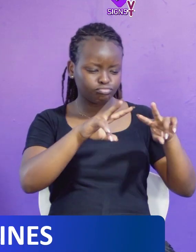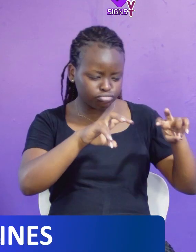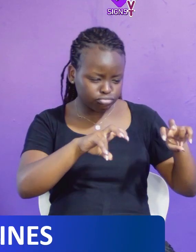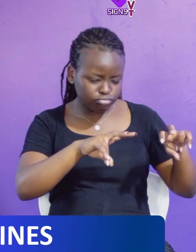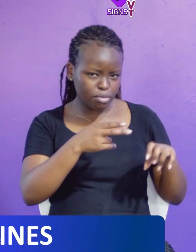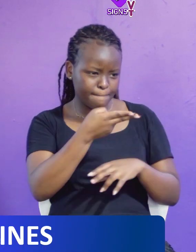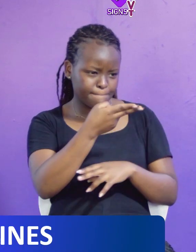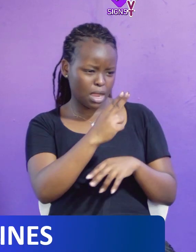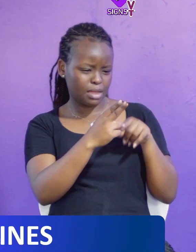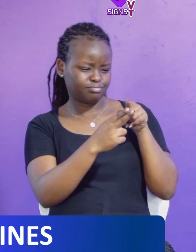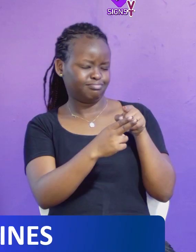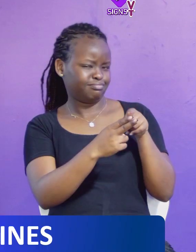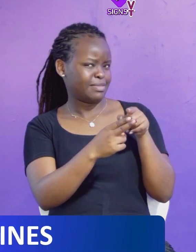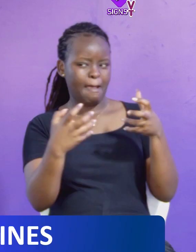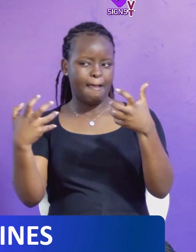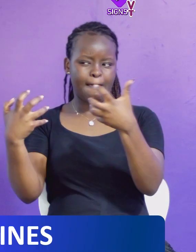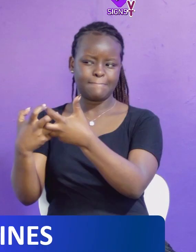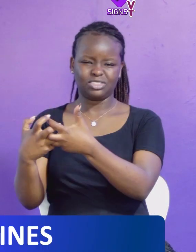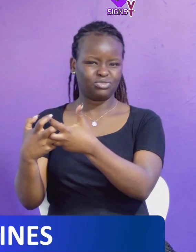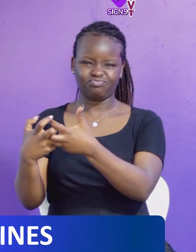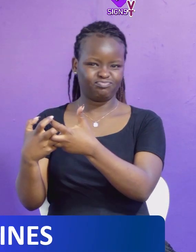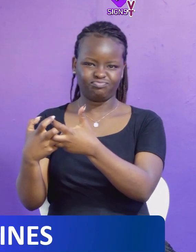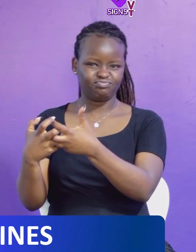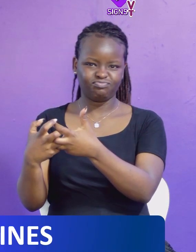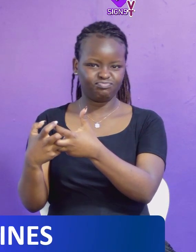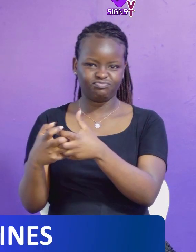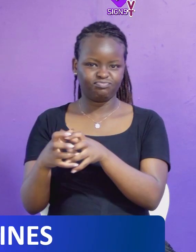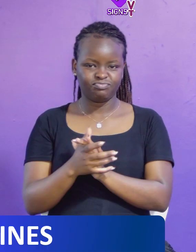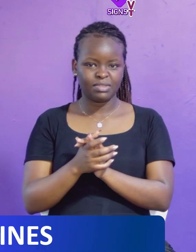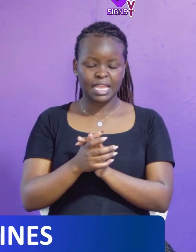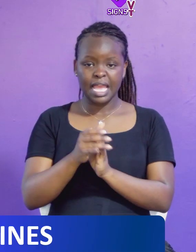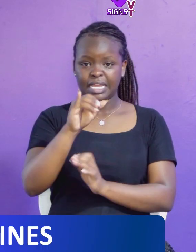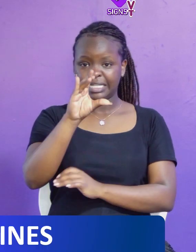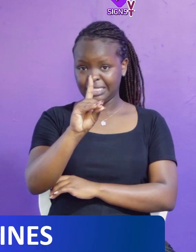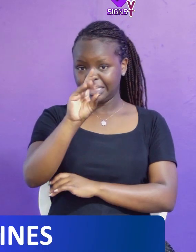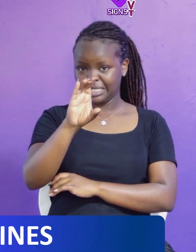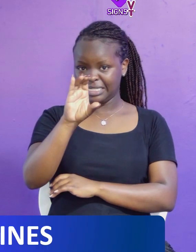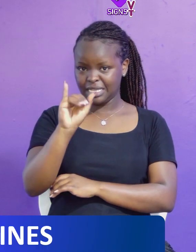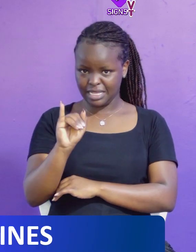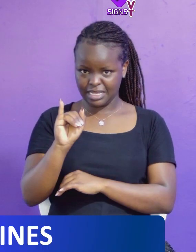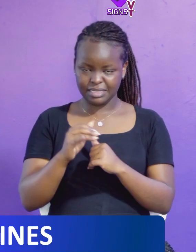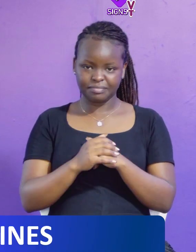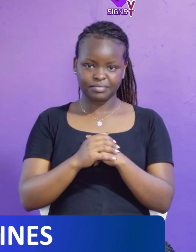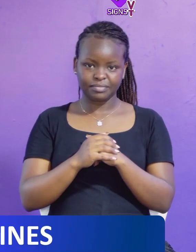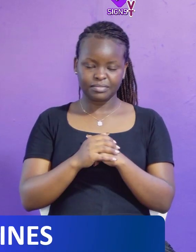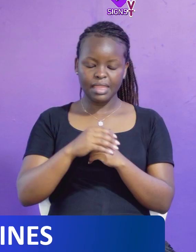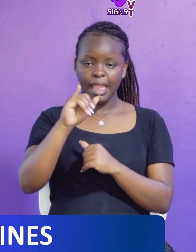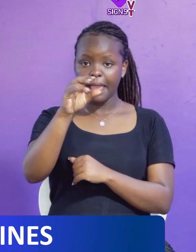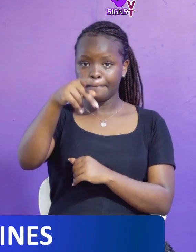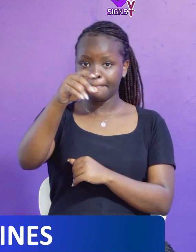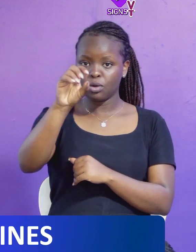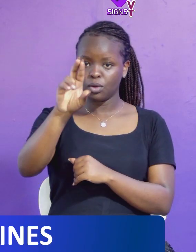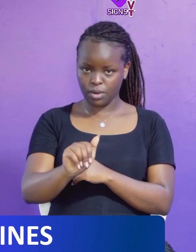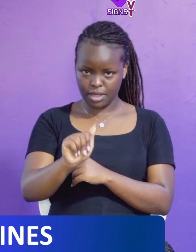bullet fragment taken for examination by the Independent Policing Oversight Authority for examination did not